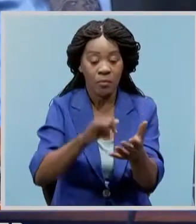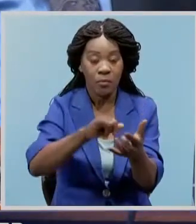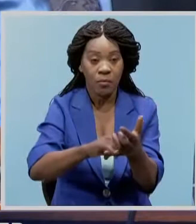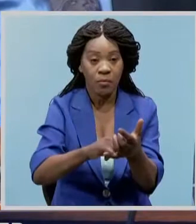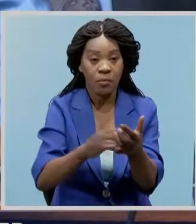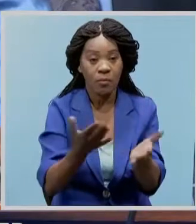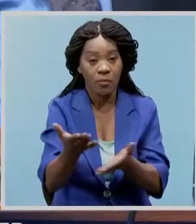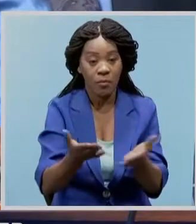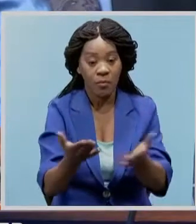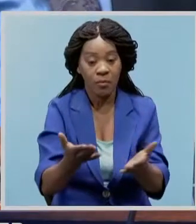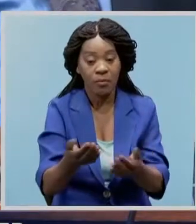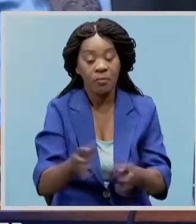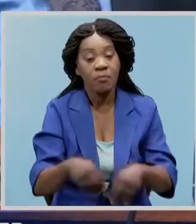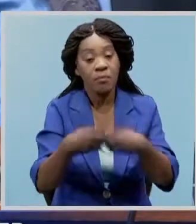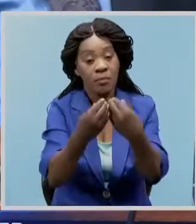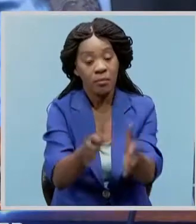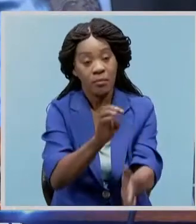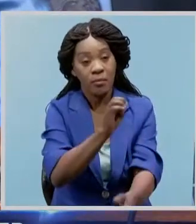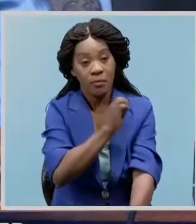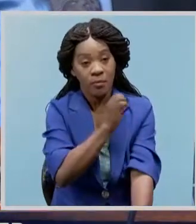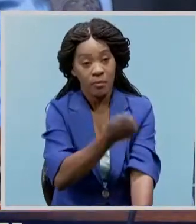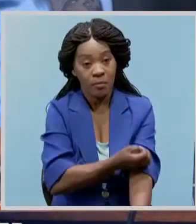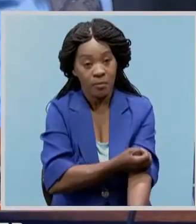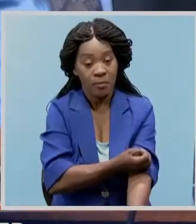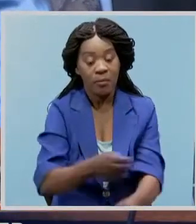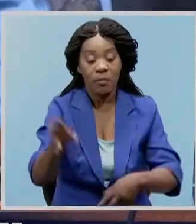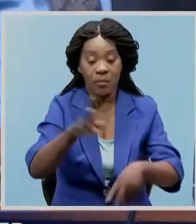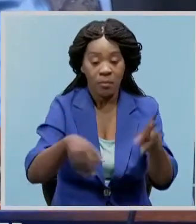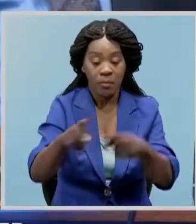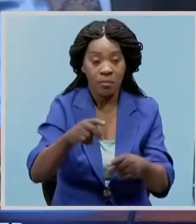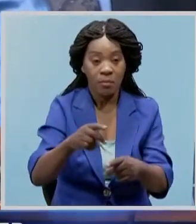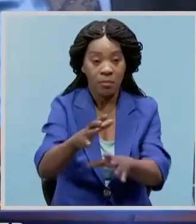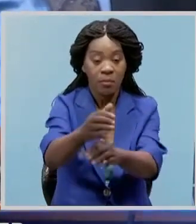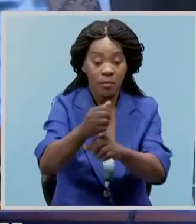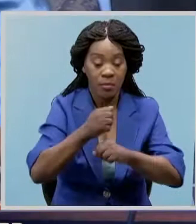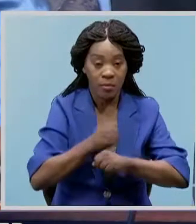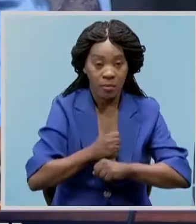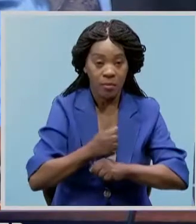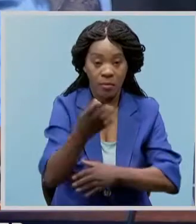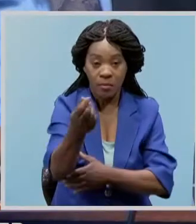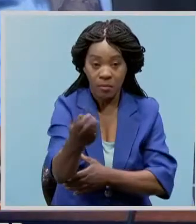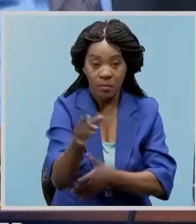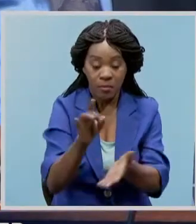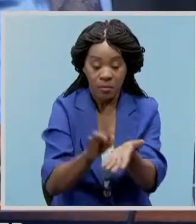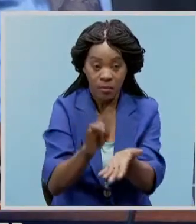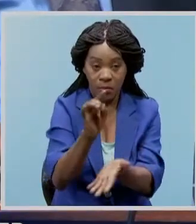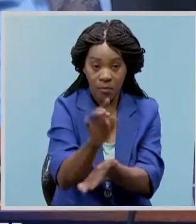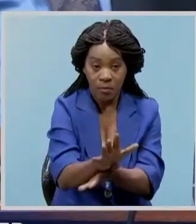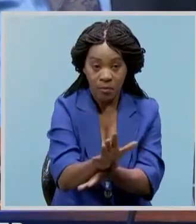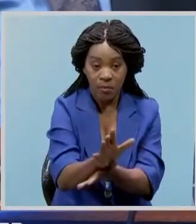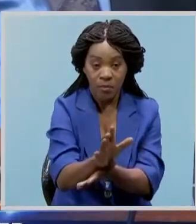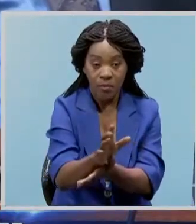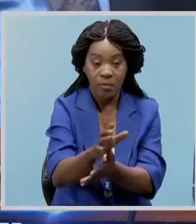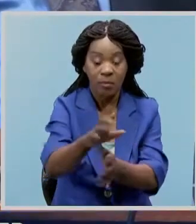to ensure that our people who were receiving the social cash transfer start to receive